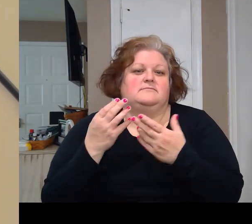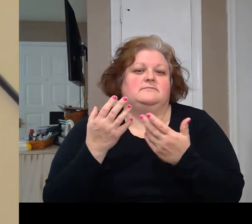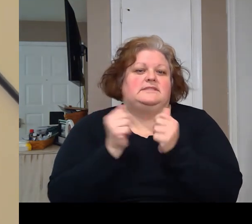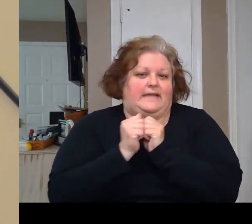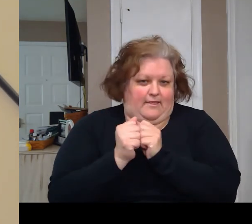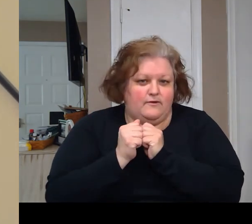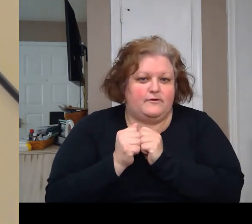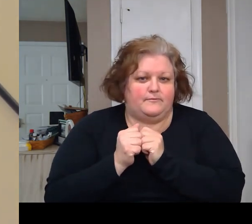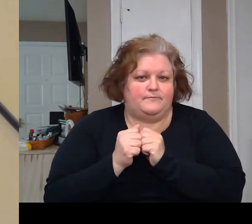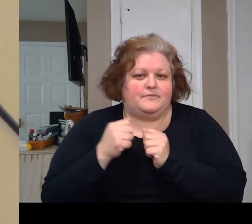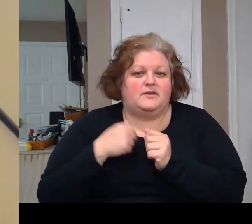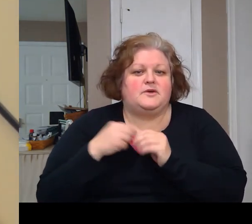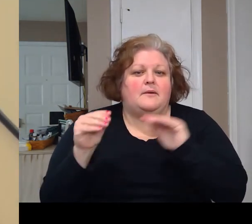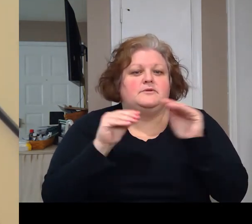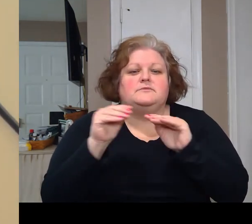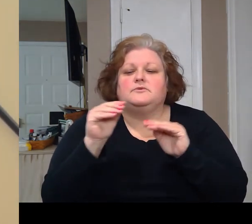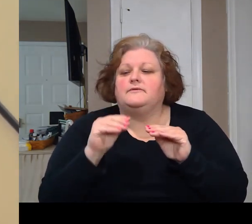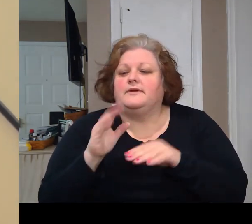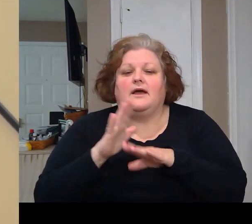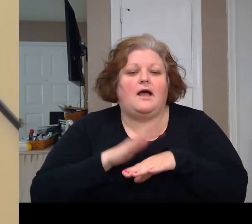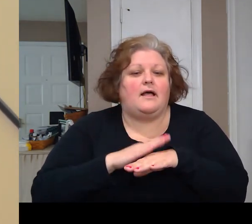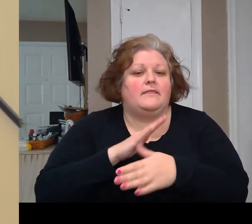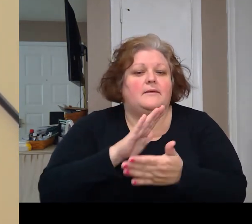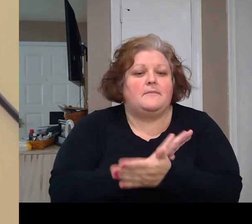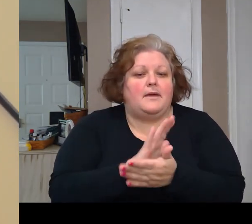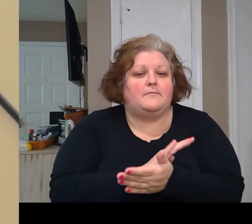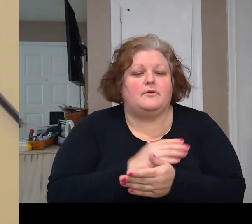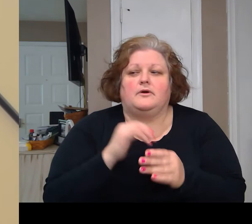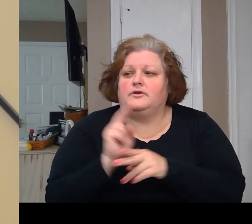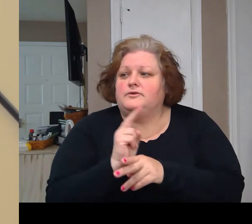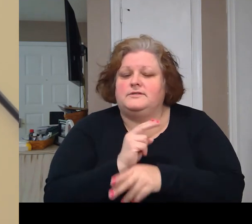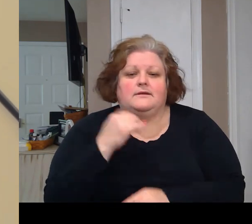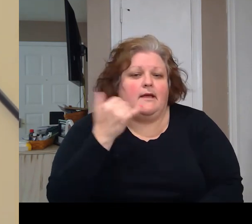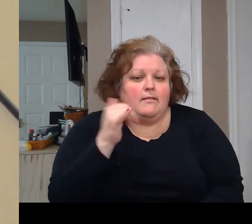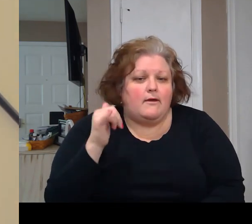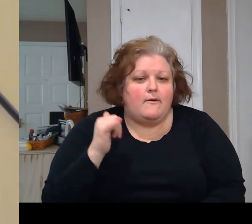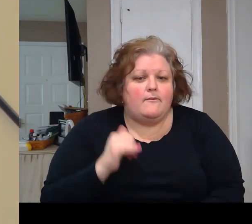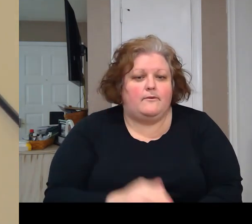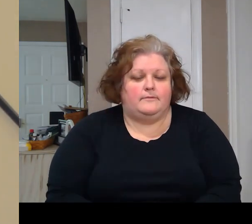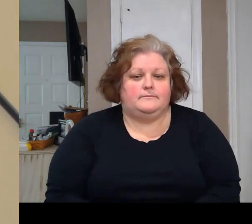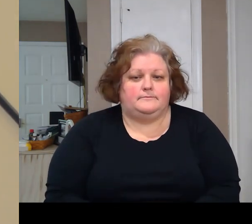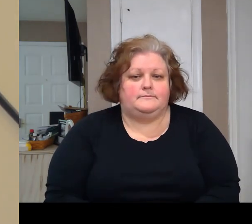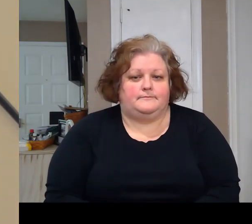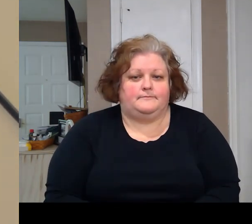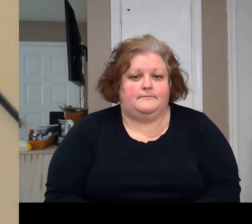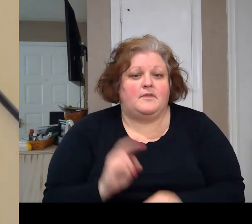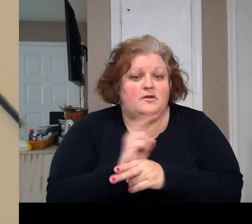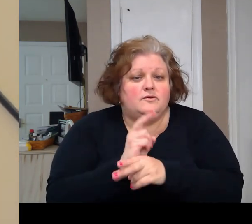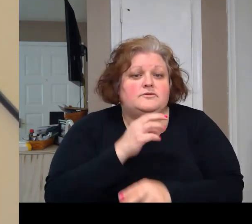together. I'm just moving around my paper using yellow,